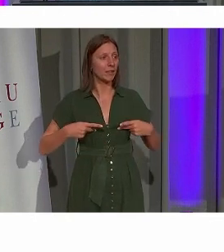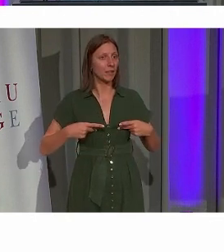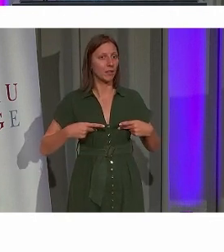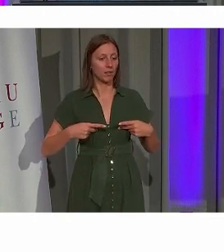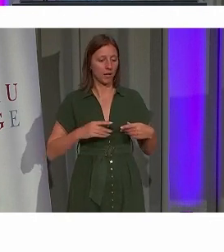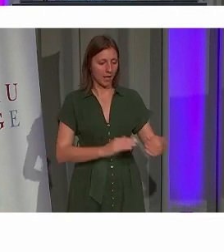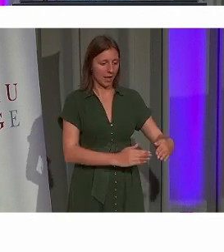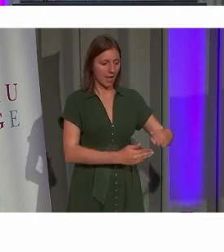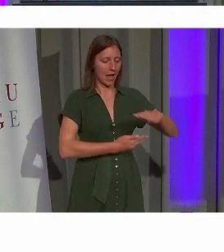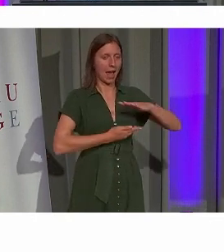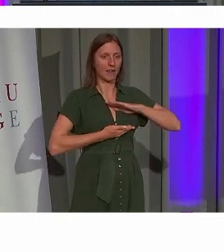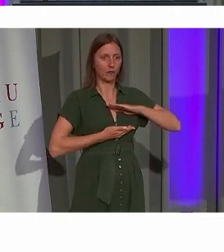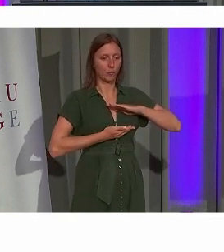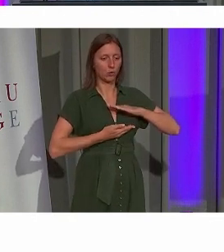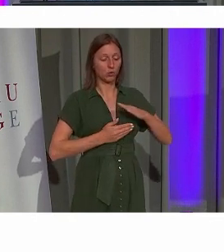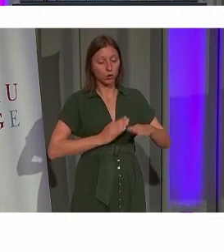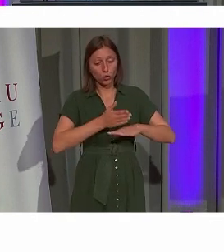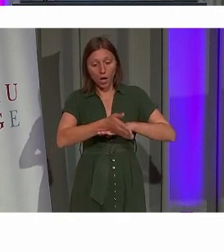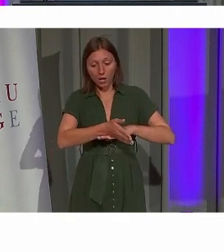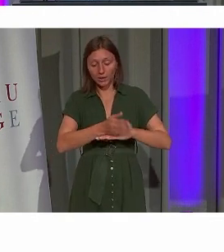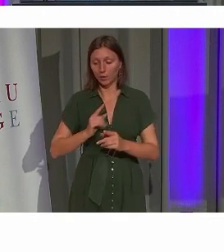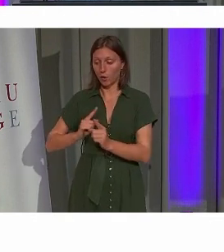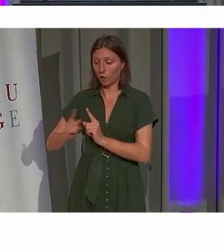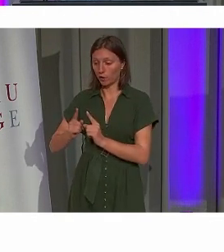a step further. It's not only important that